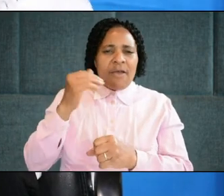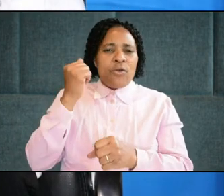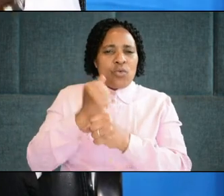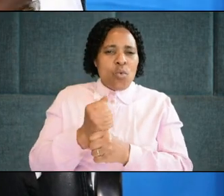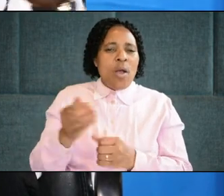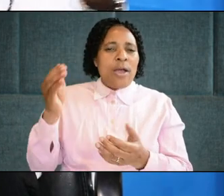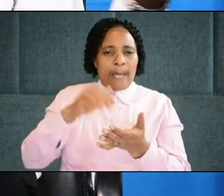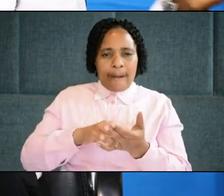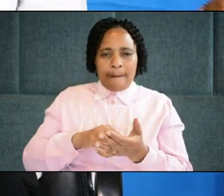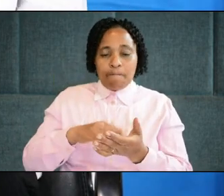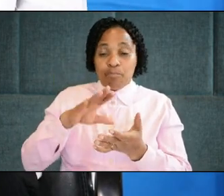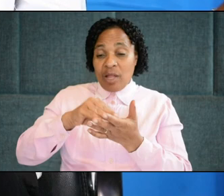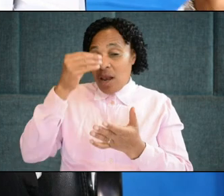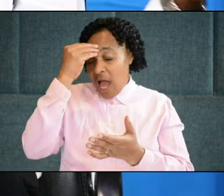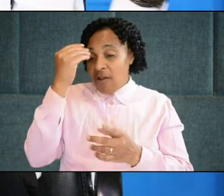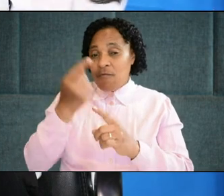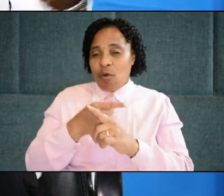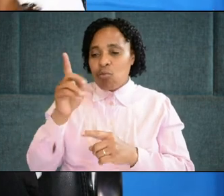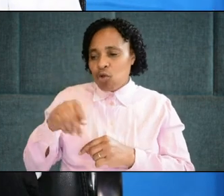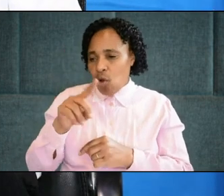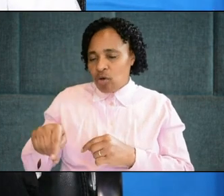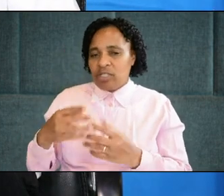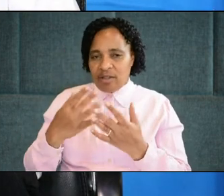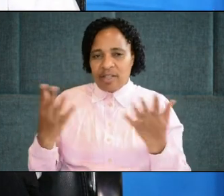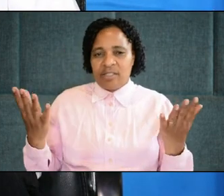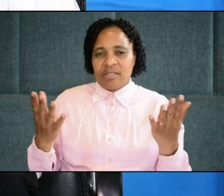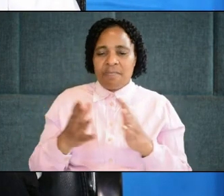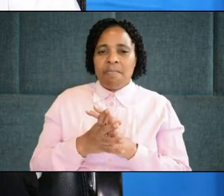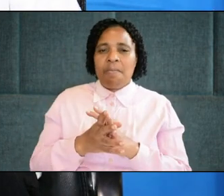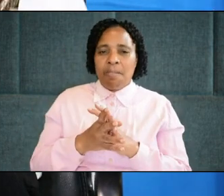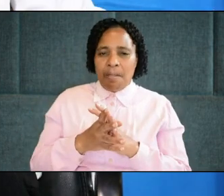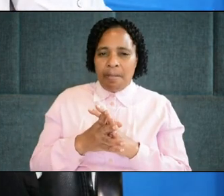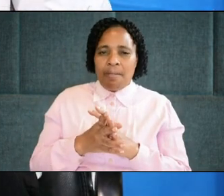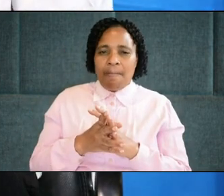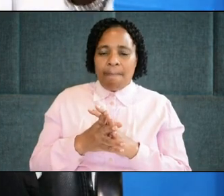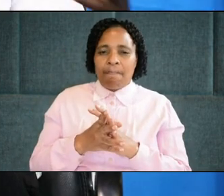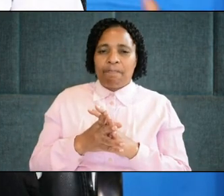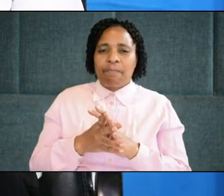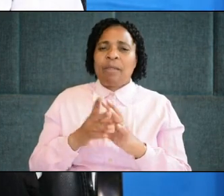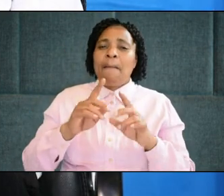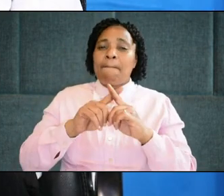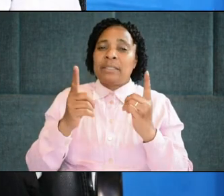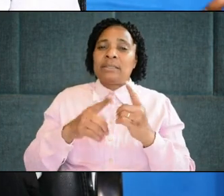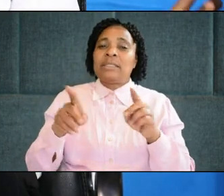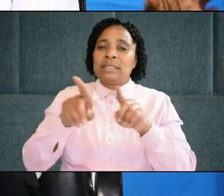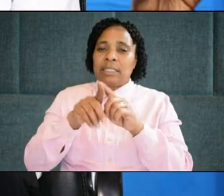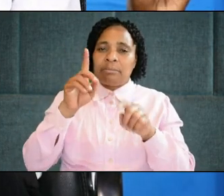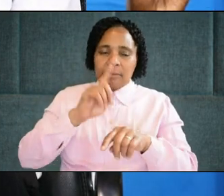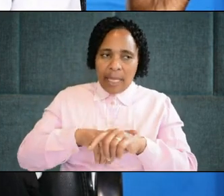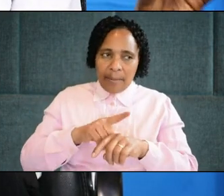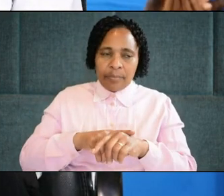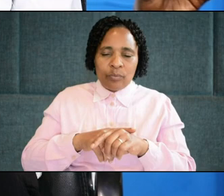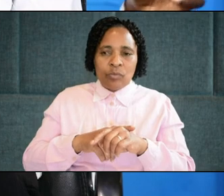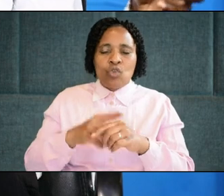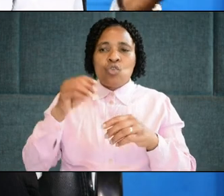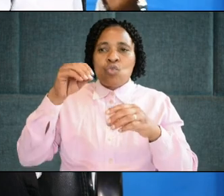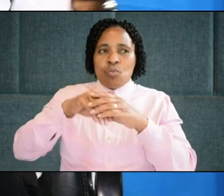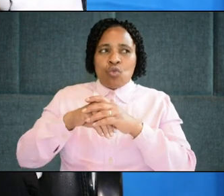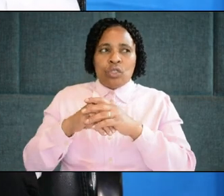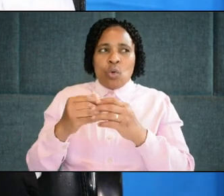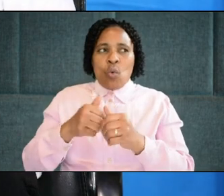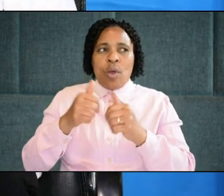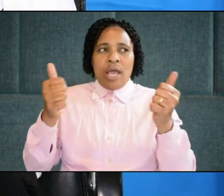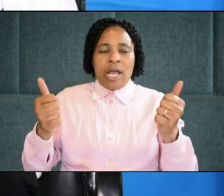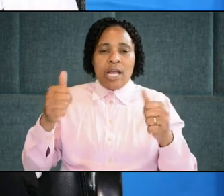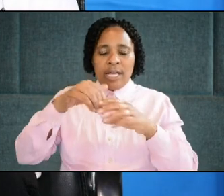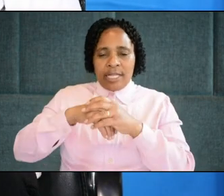Learn from your mistakes. As you've put it again, I'm sorry for belaboring the point, but as you've put it quite well in Joshua,